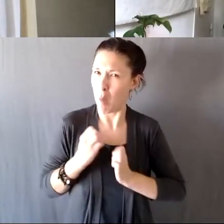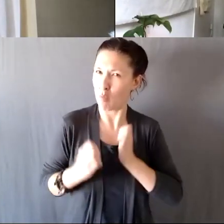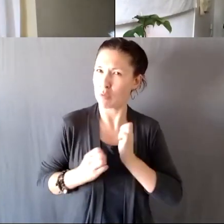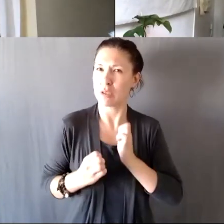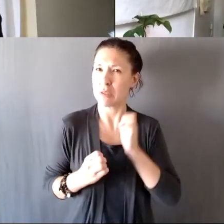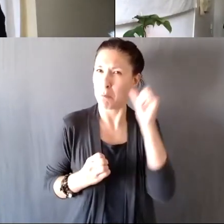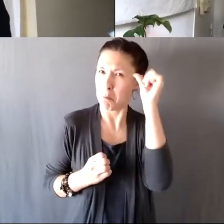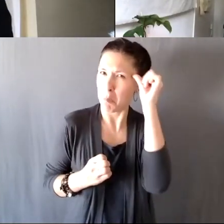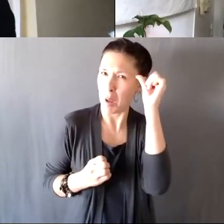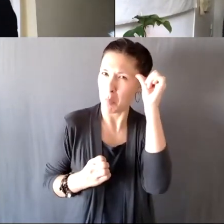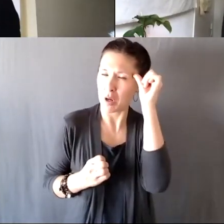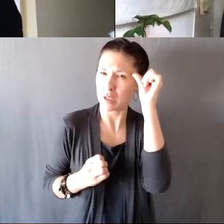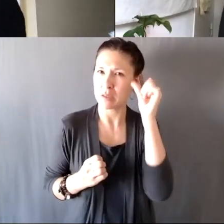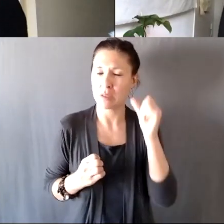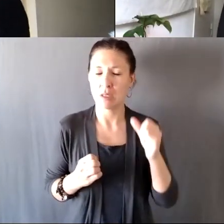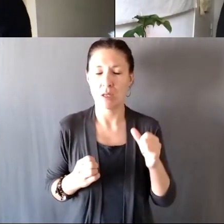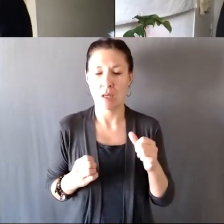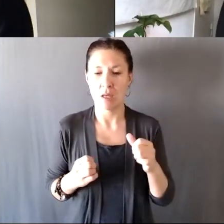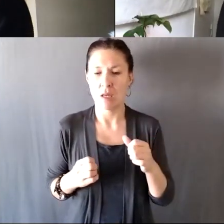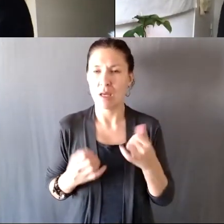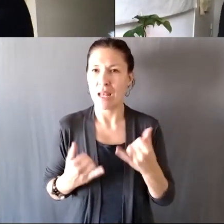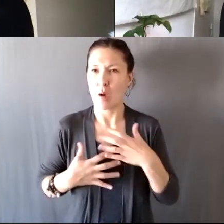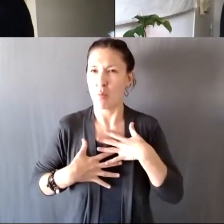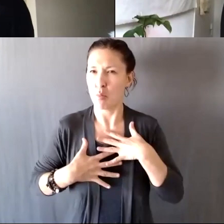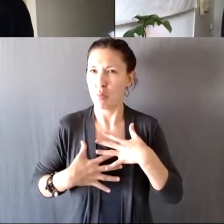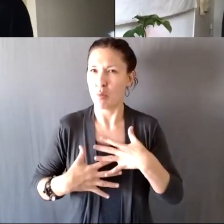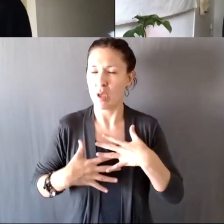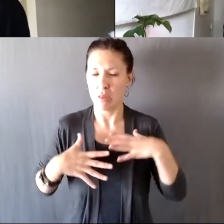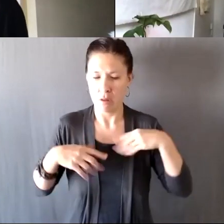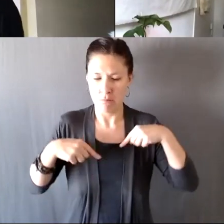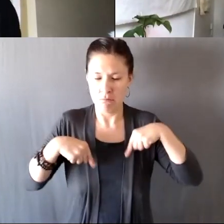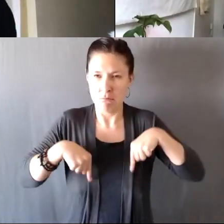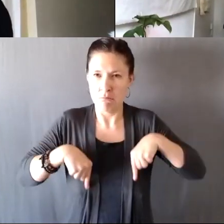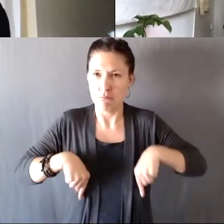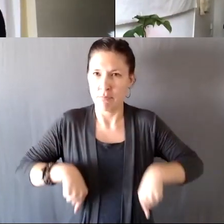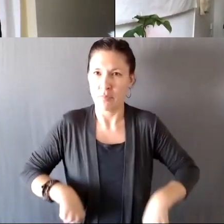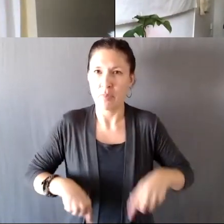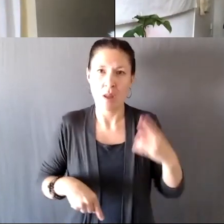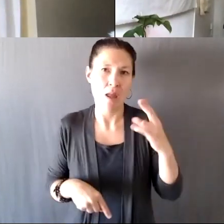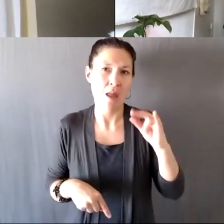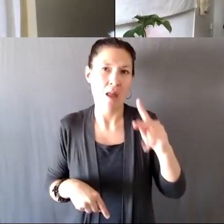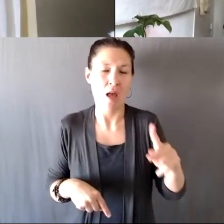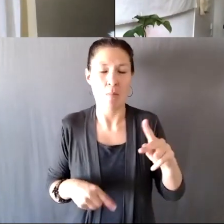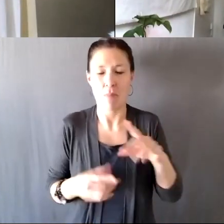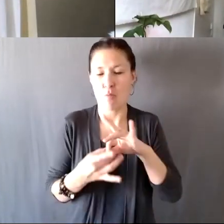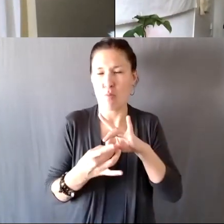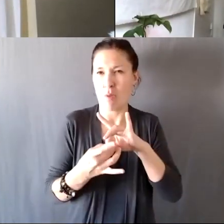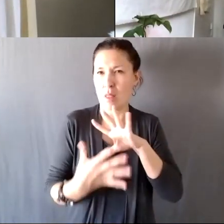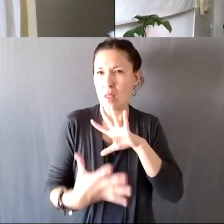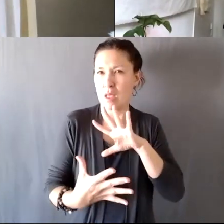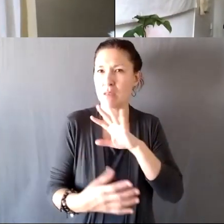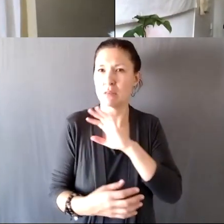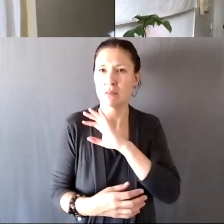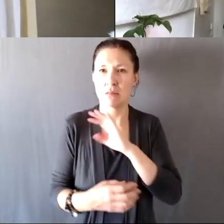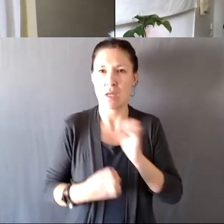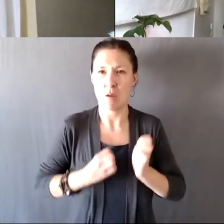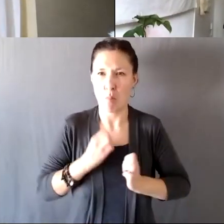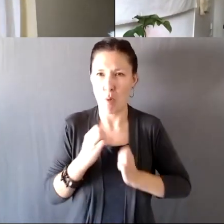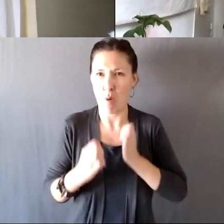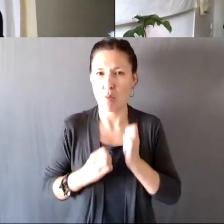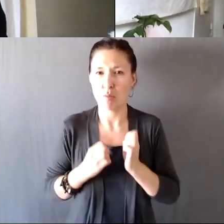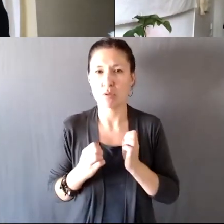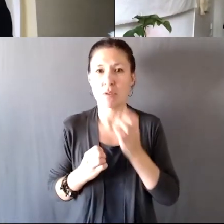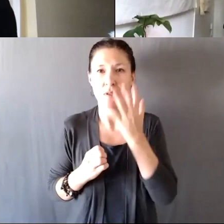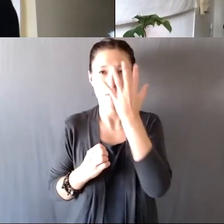breathe into these memories. We can release these emotions. So relax the face. When you relax the